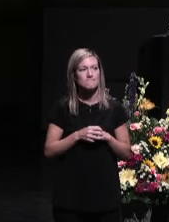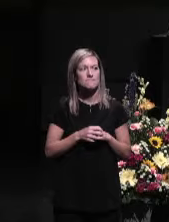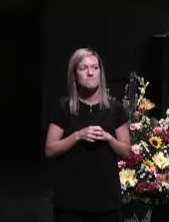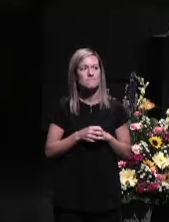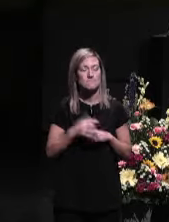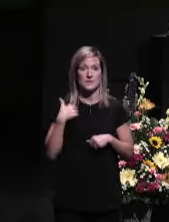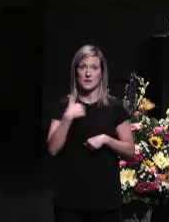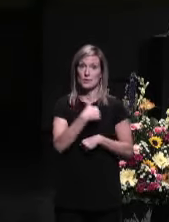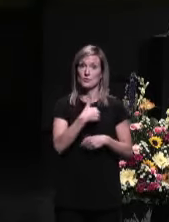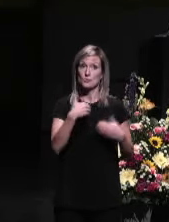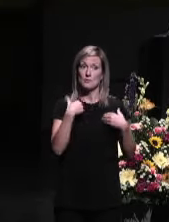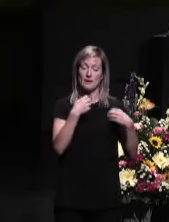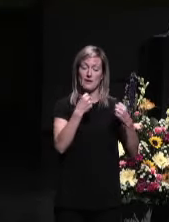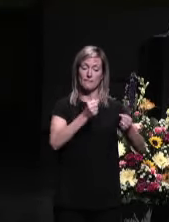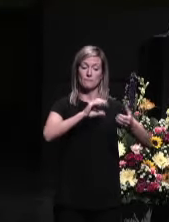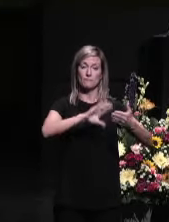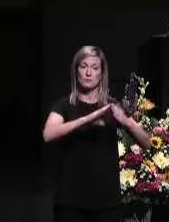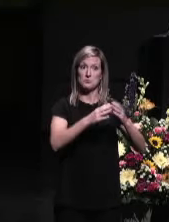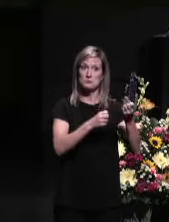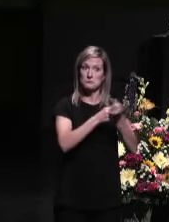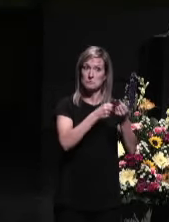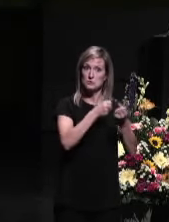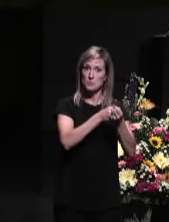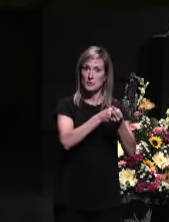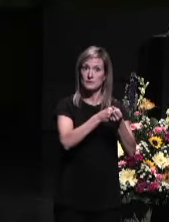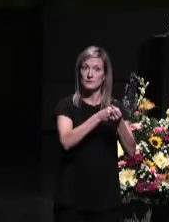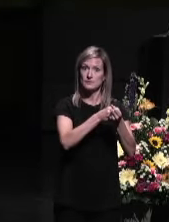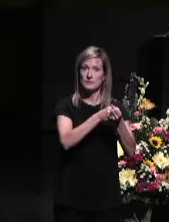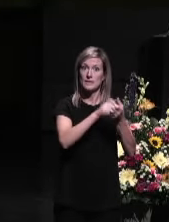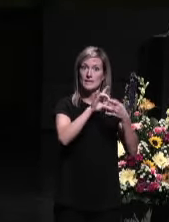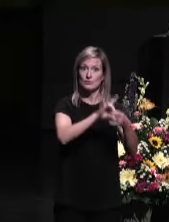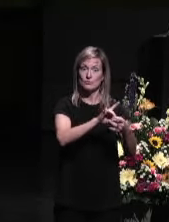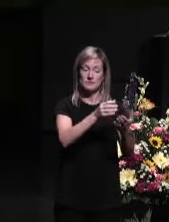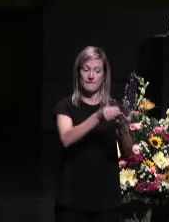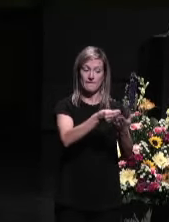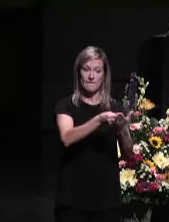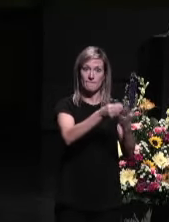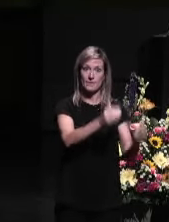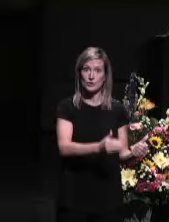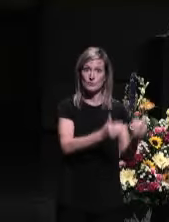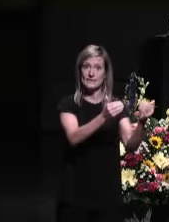community support in terms of the fundraising.